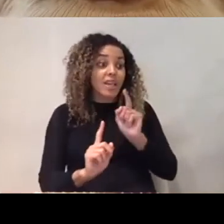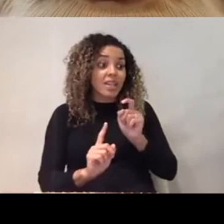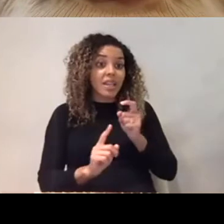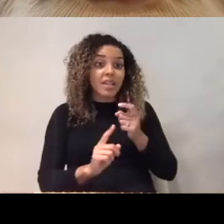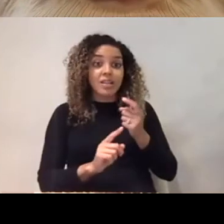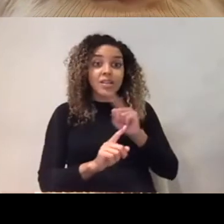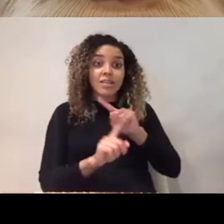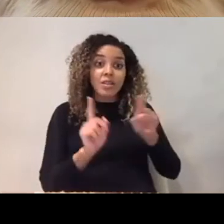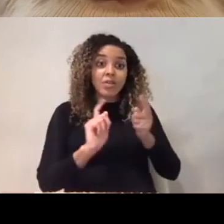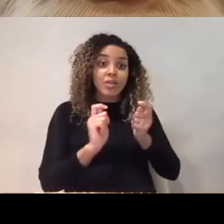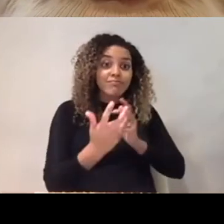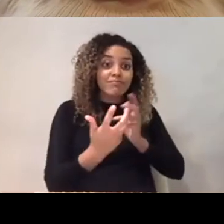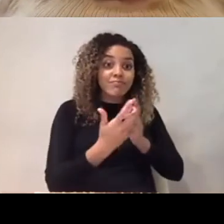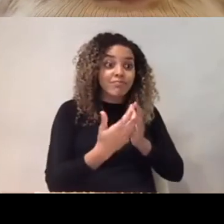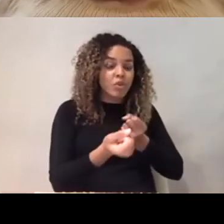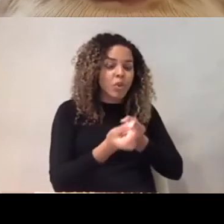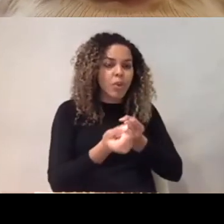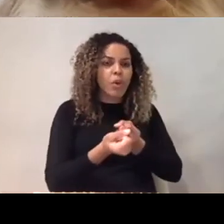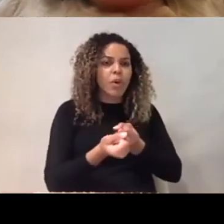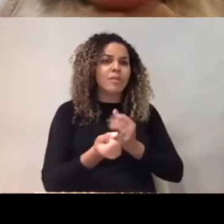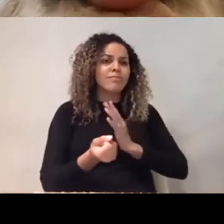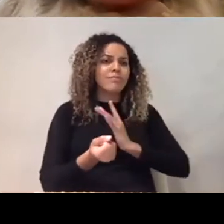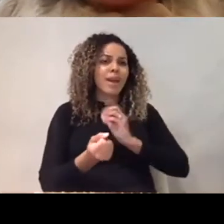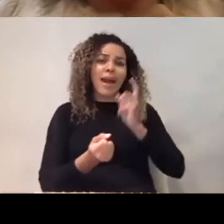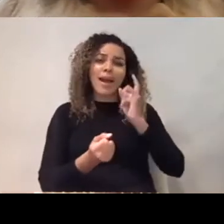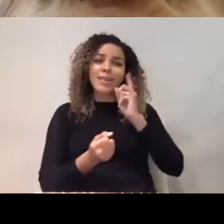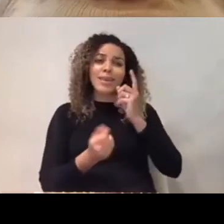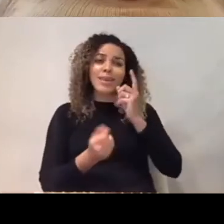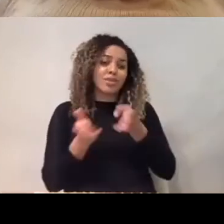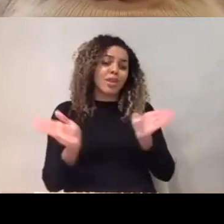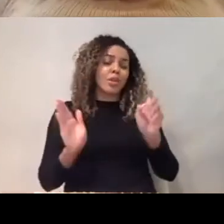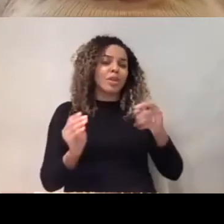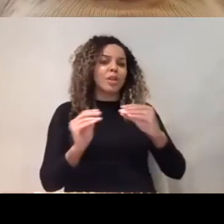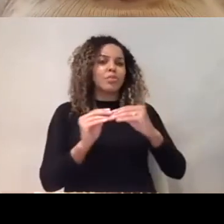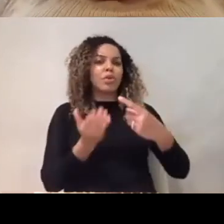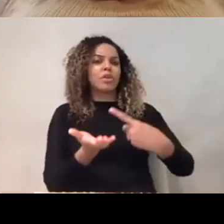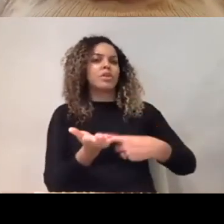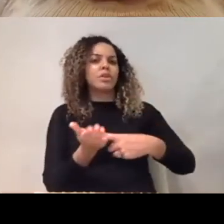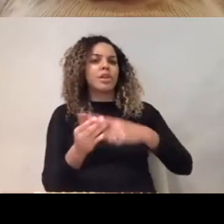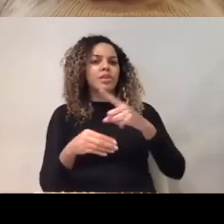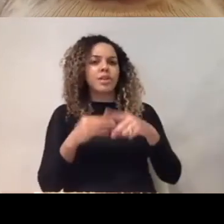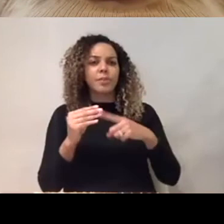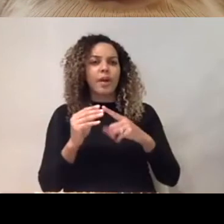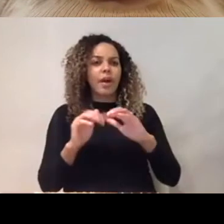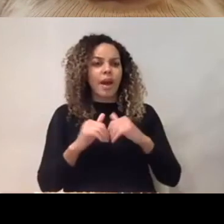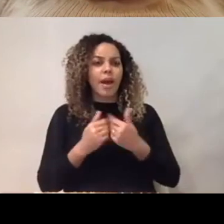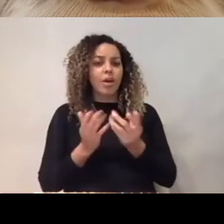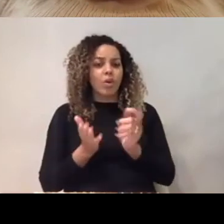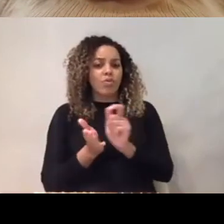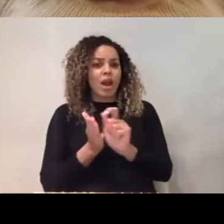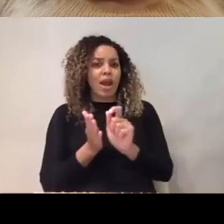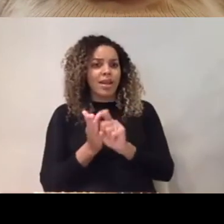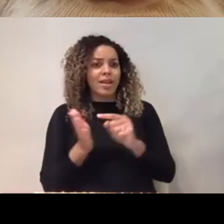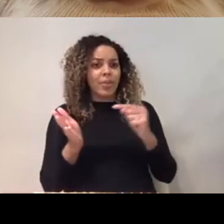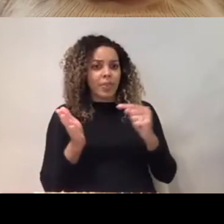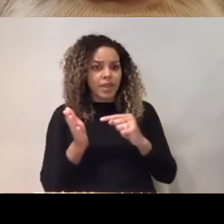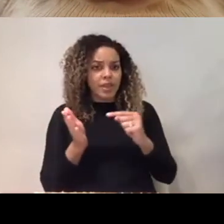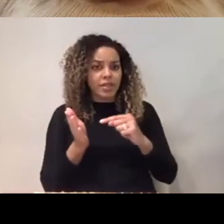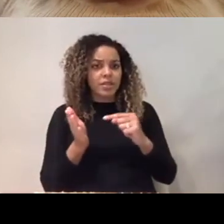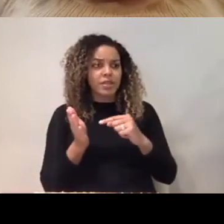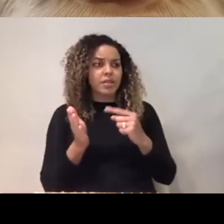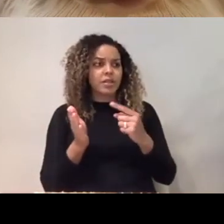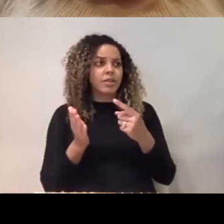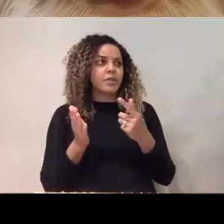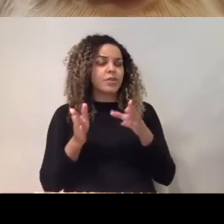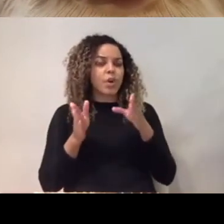one location. I think there needs to be more discussion about how writing is a medium that is